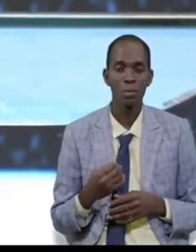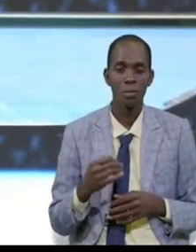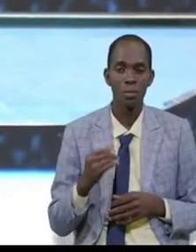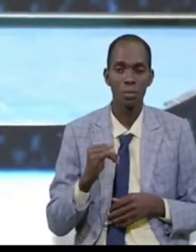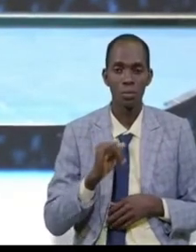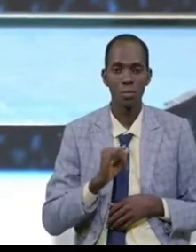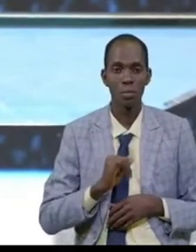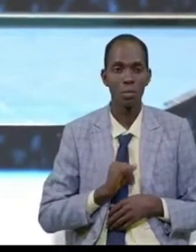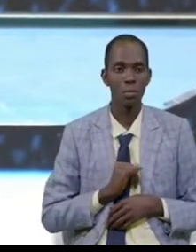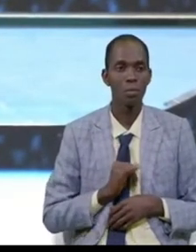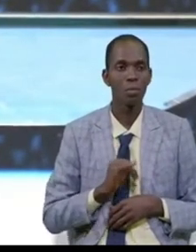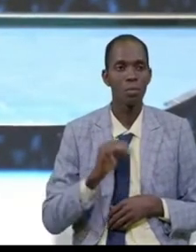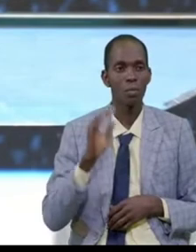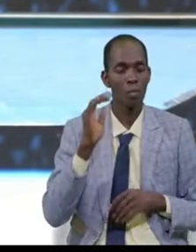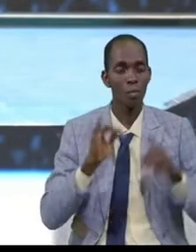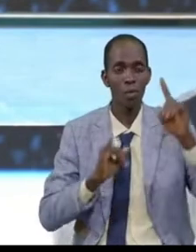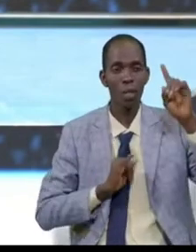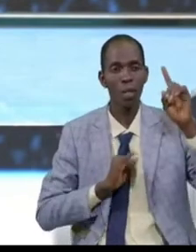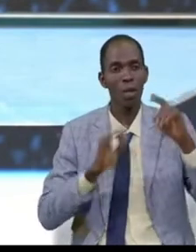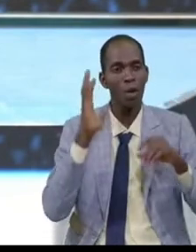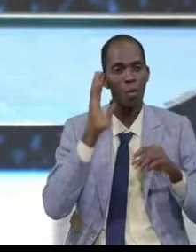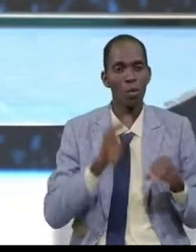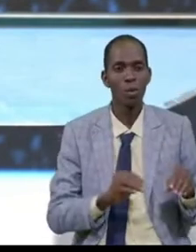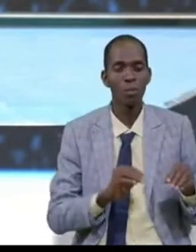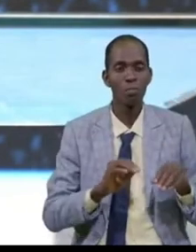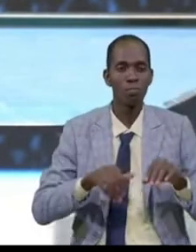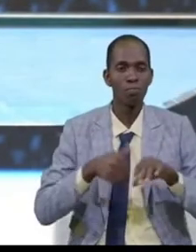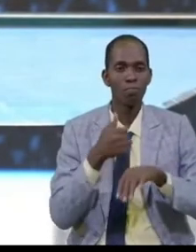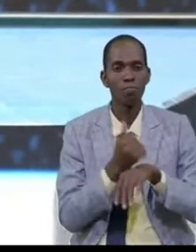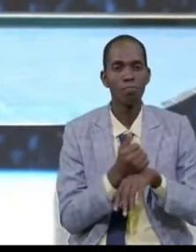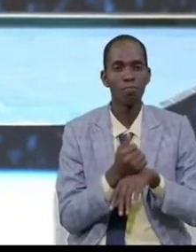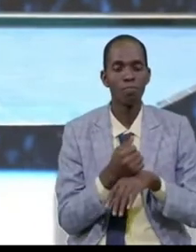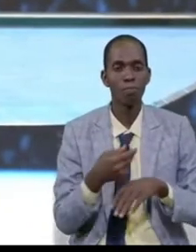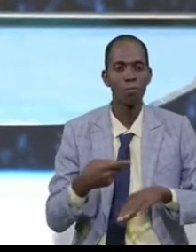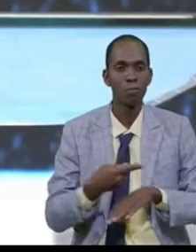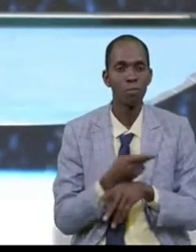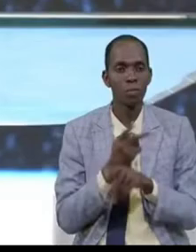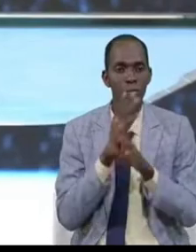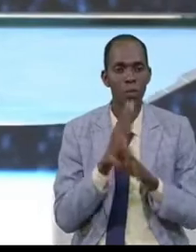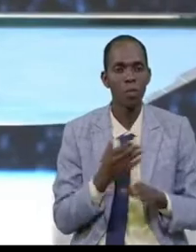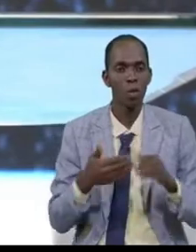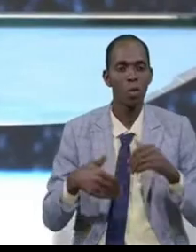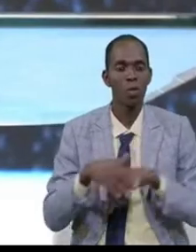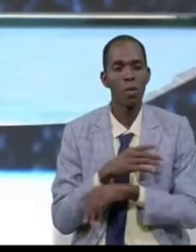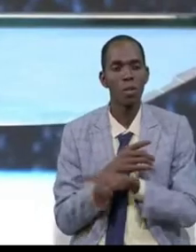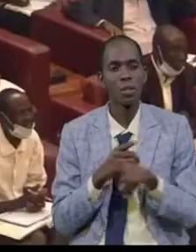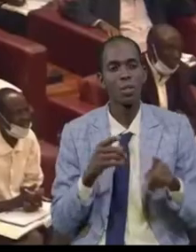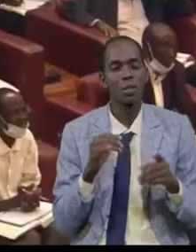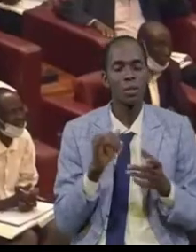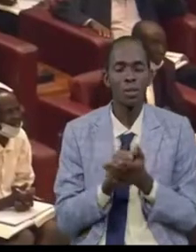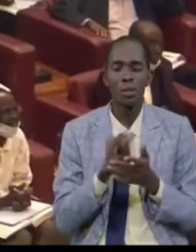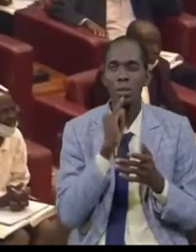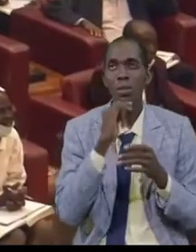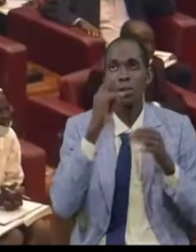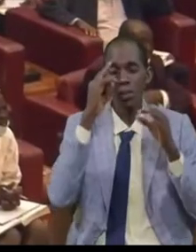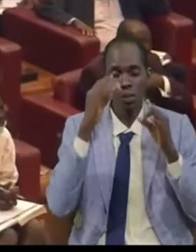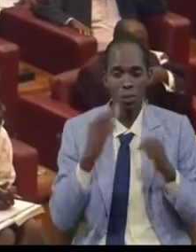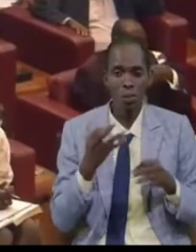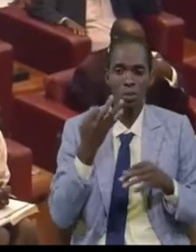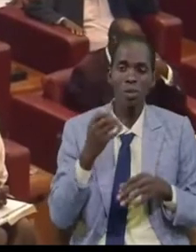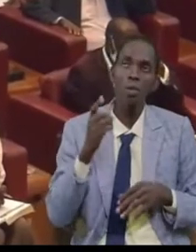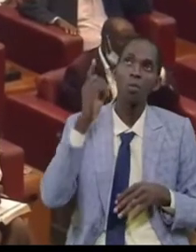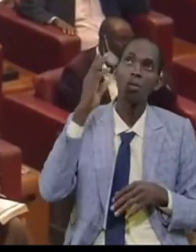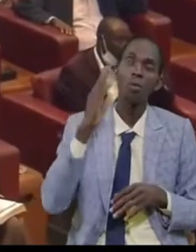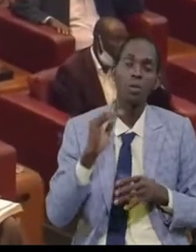up shepherds over them. That's the decision of God. That's the prerogative of God, that